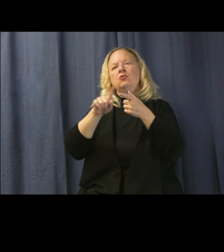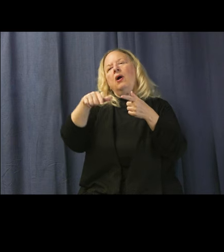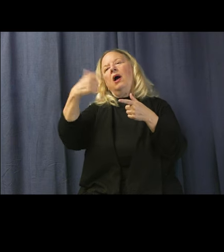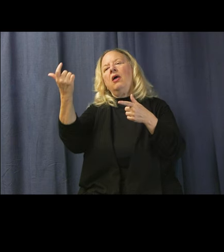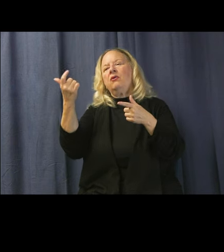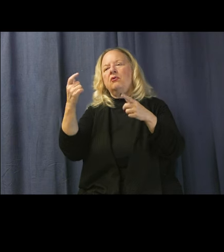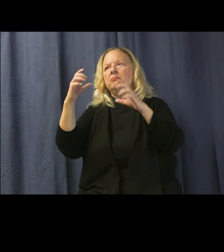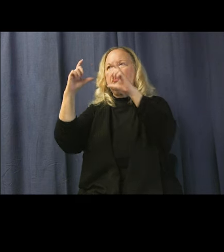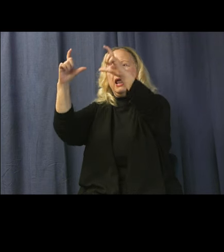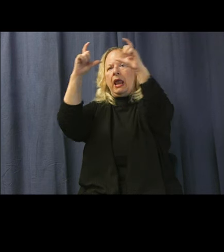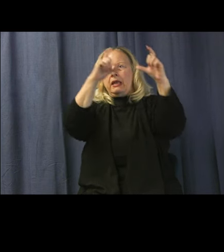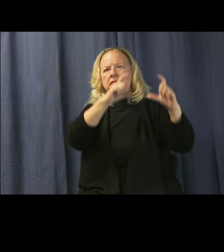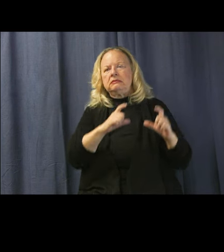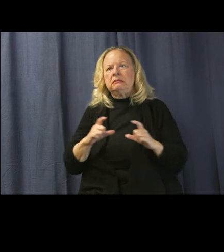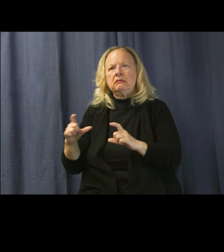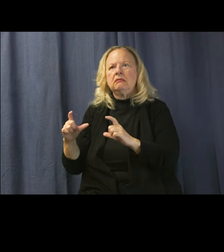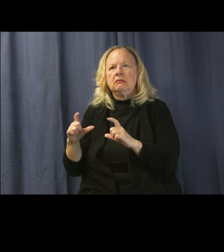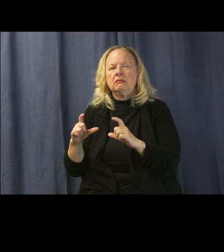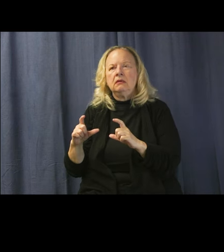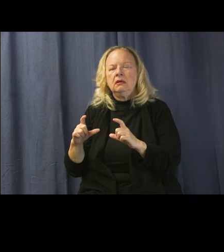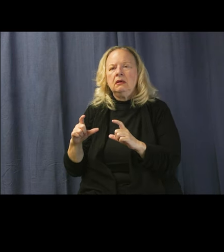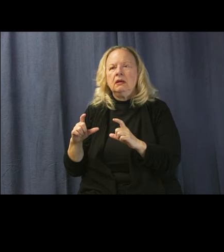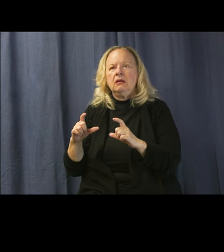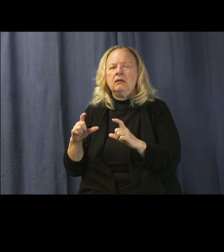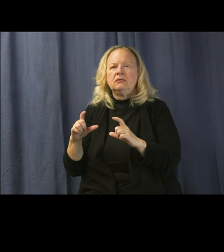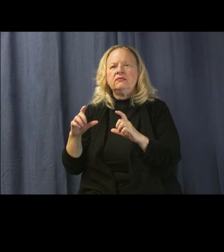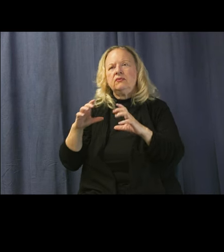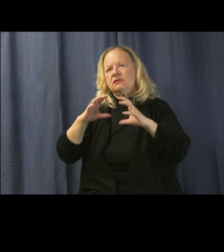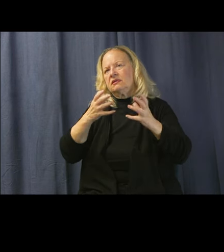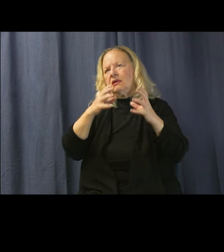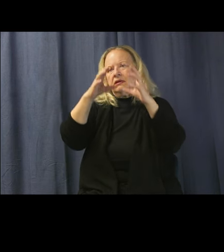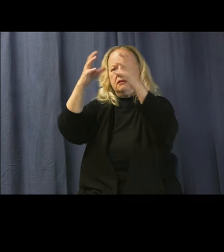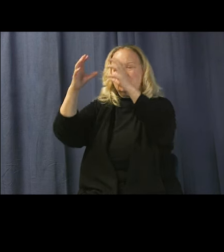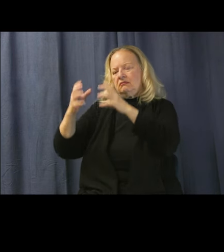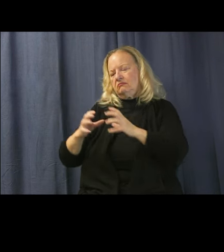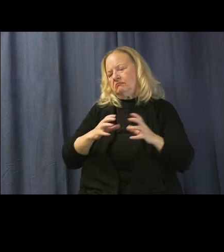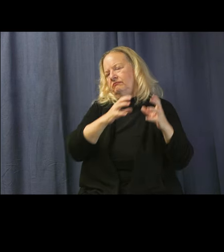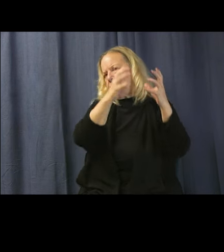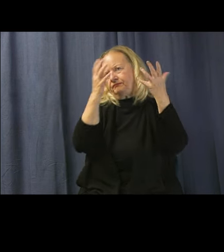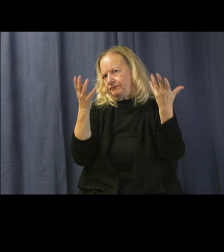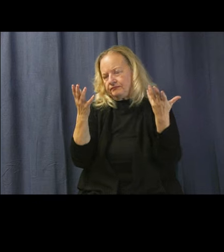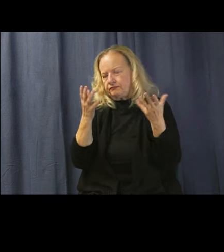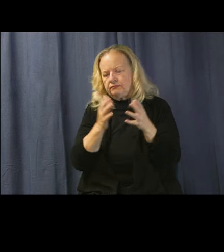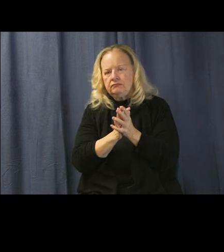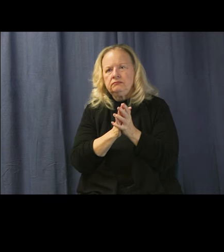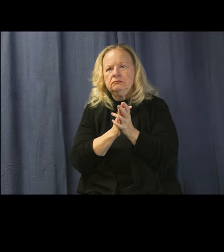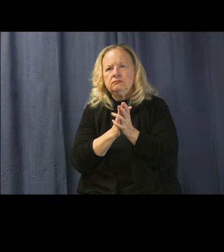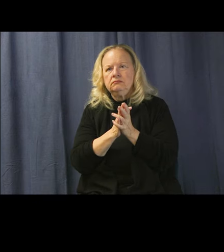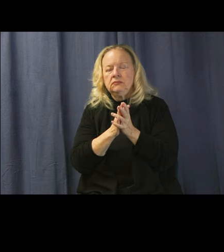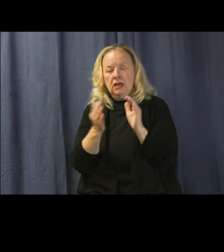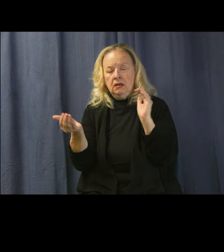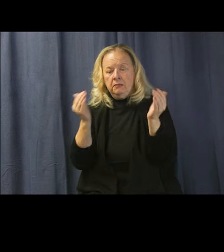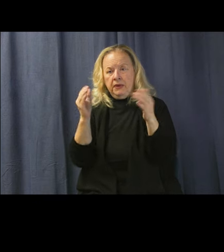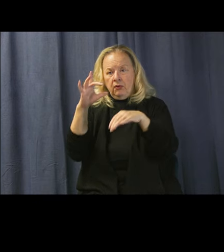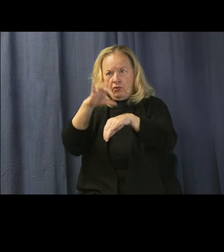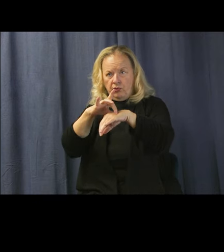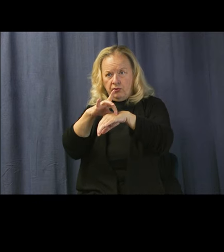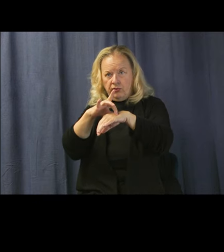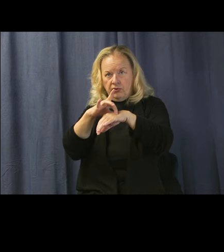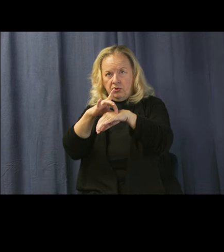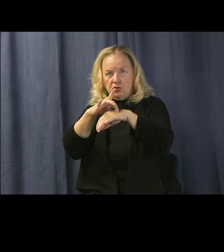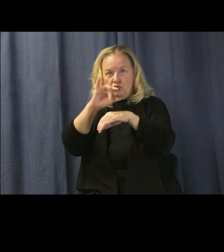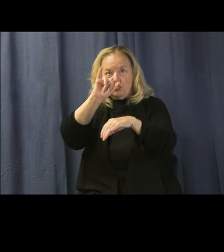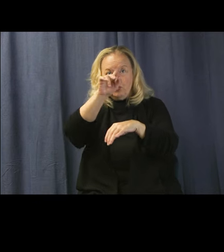some of these other planets. Look how small Pluto is compared to Earth. But do you know what? If you compare Earth